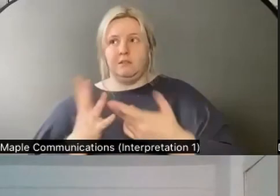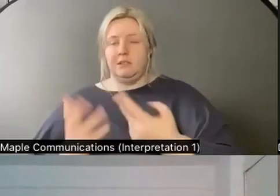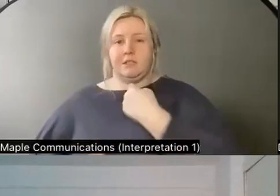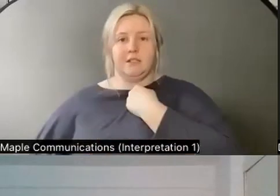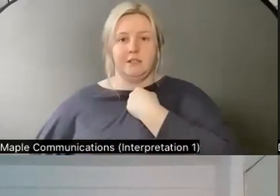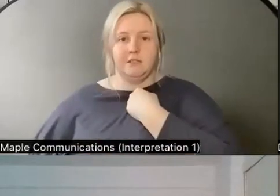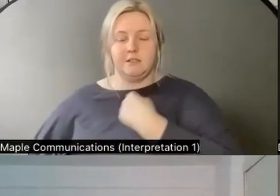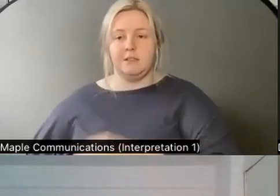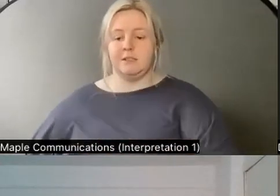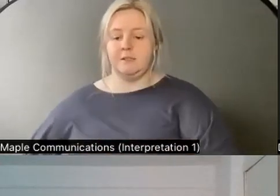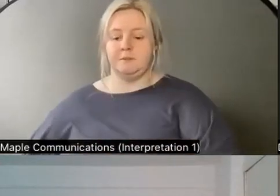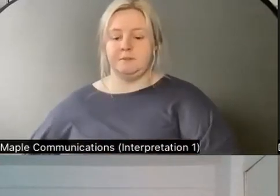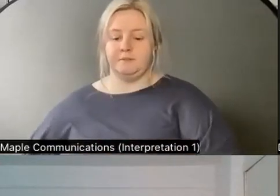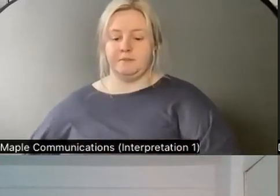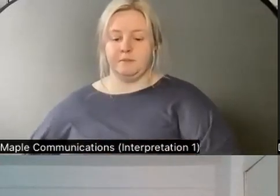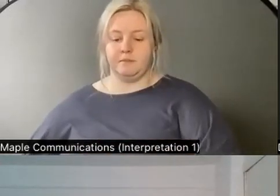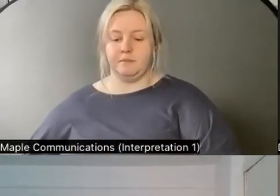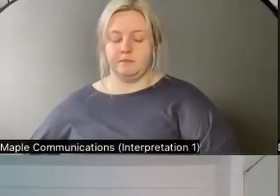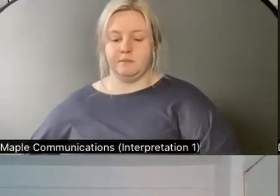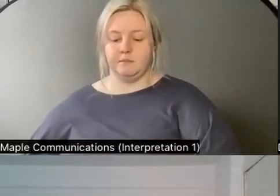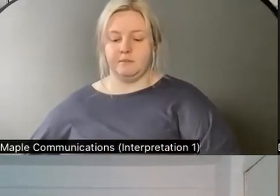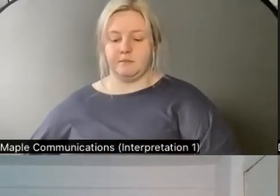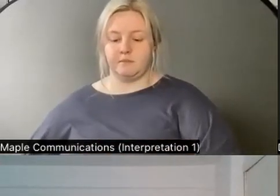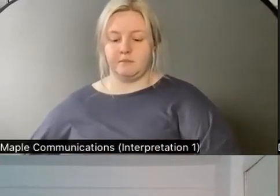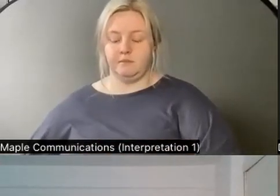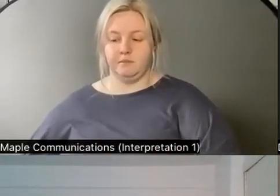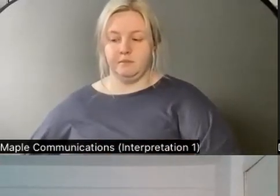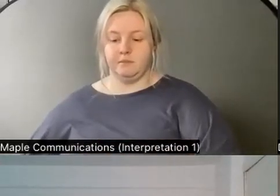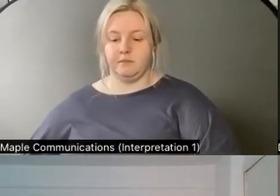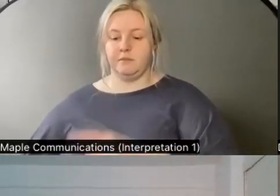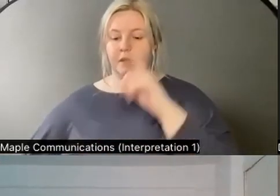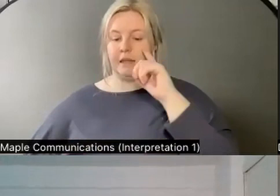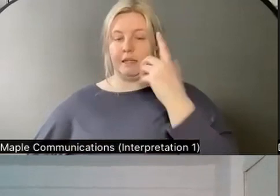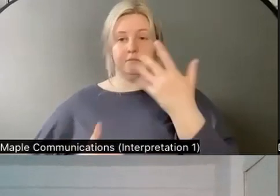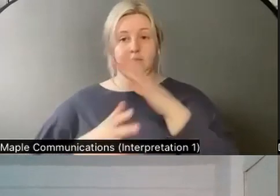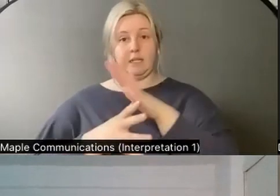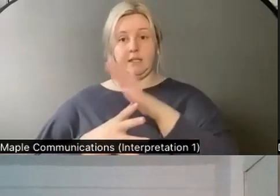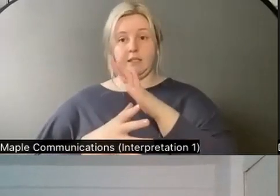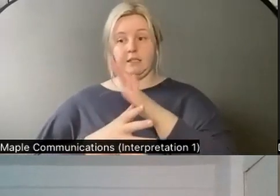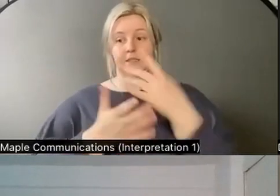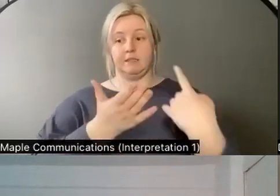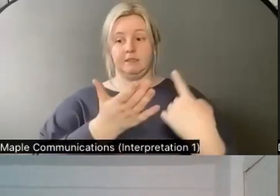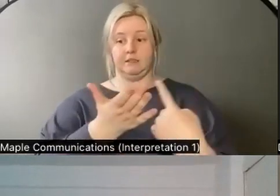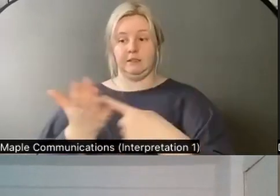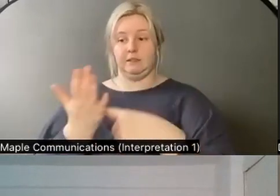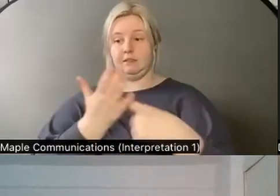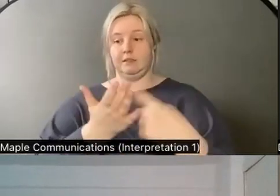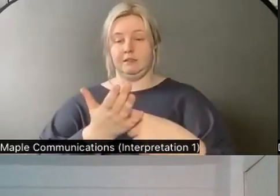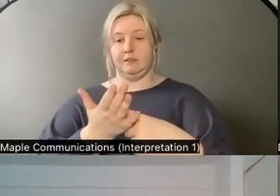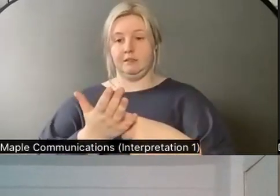I think as far as the MAID conversation goes, as we move away from treating